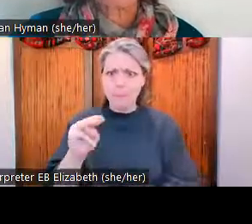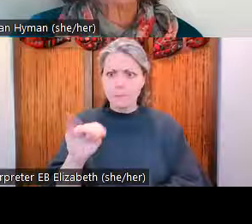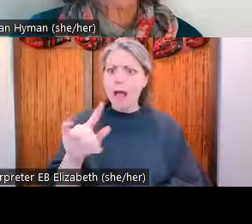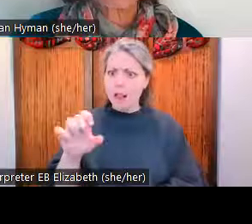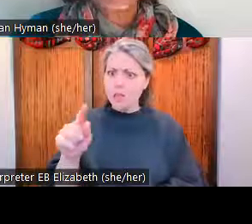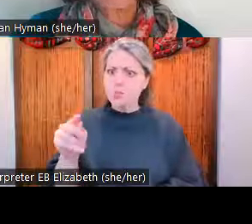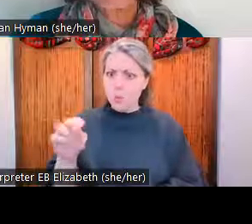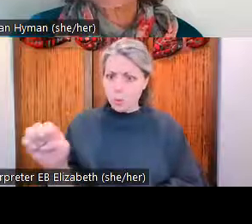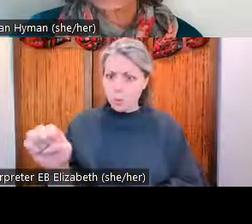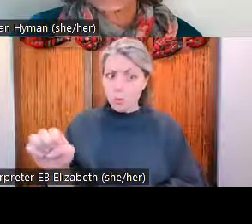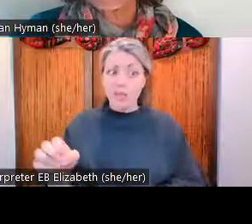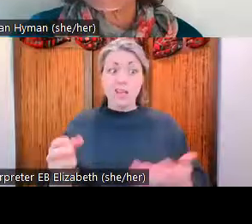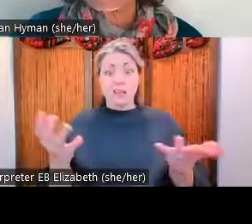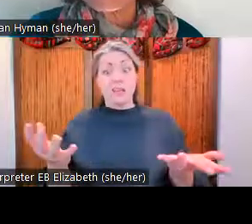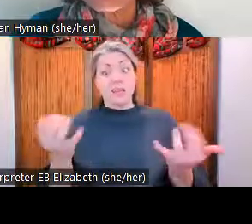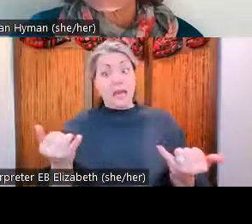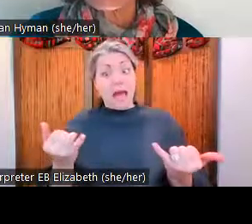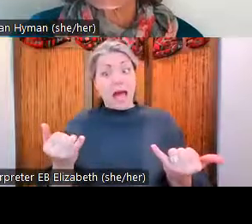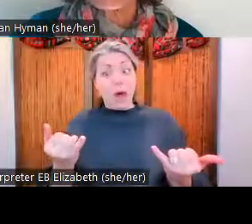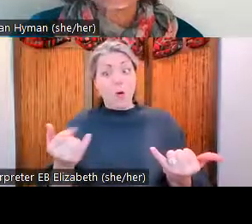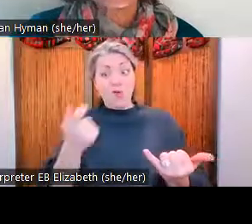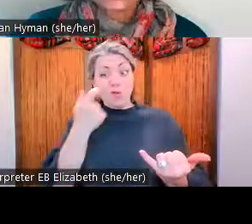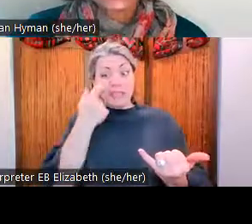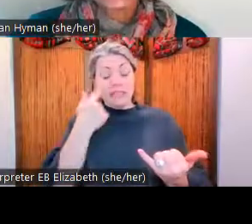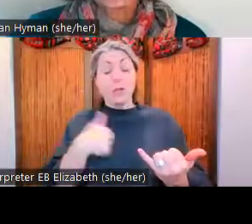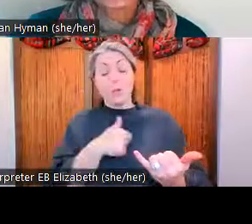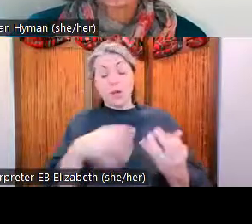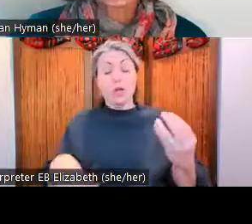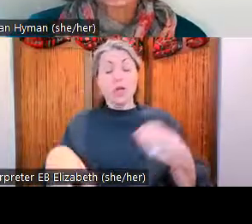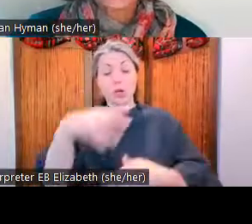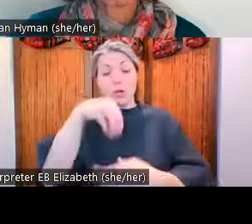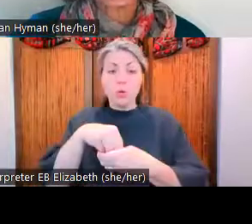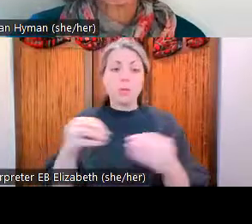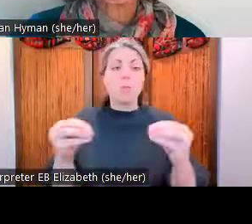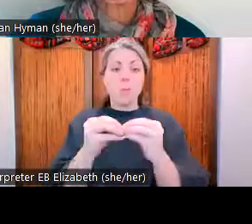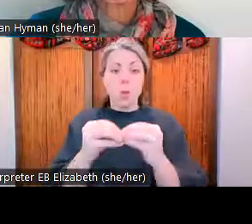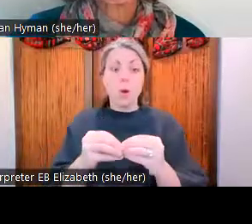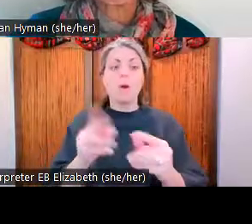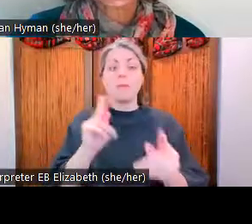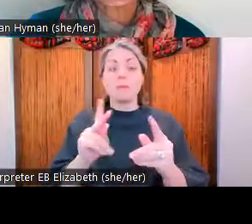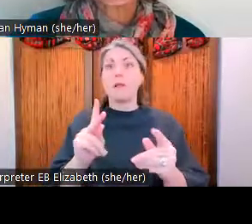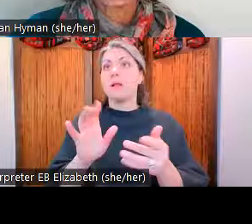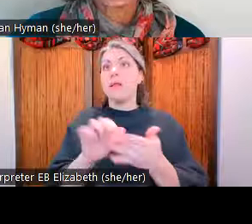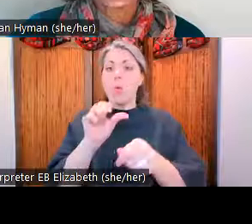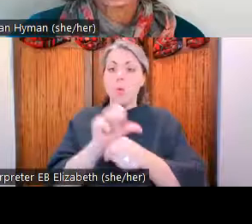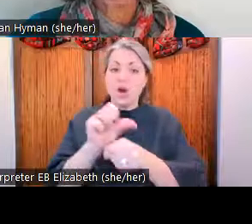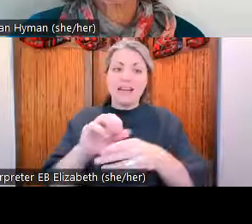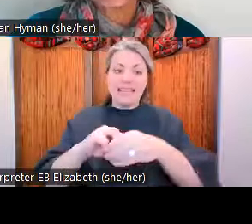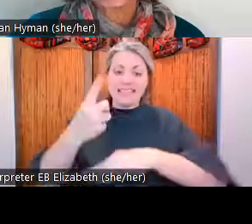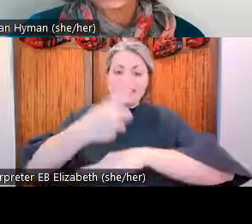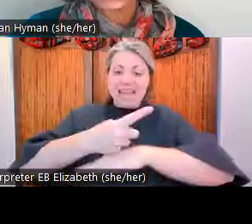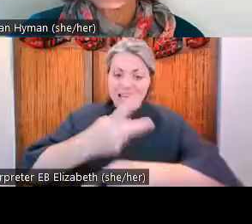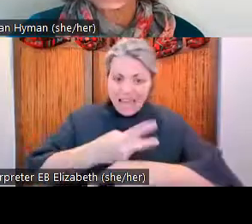is including daycare and preschool teachers in finding out about social interaction and communication